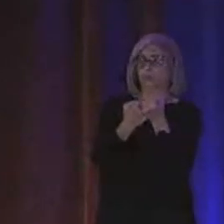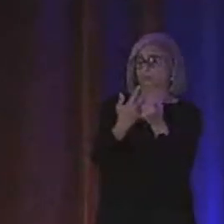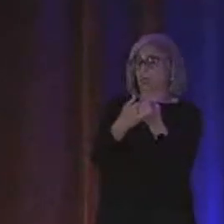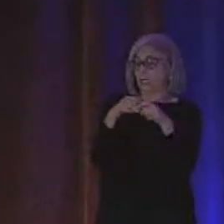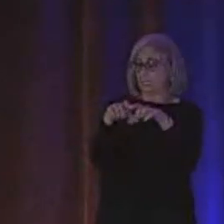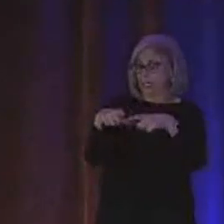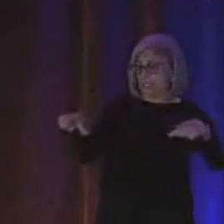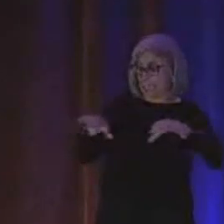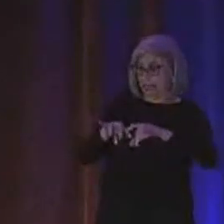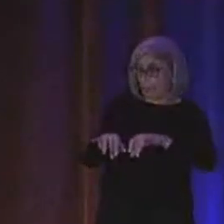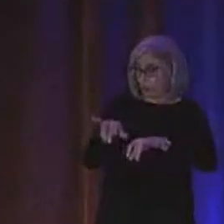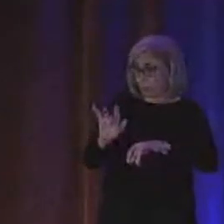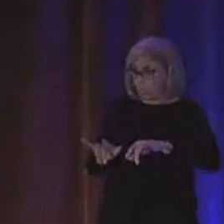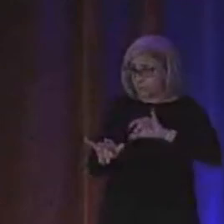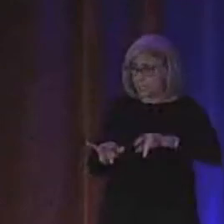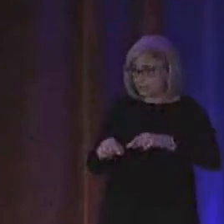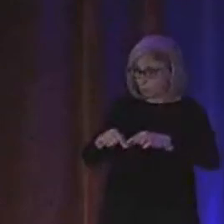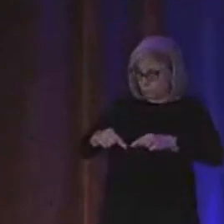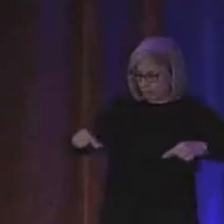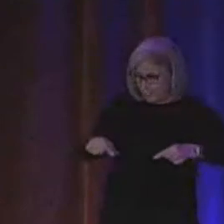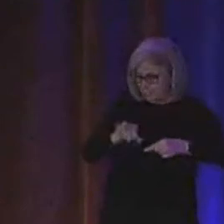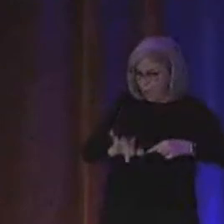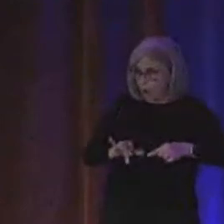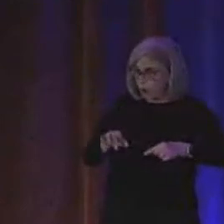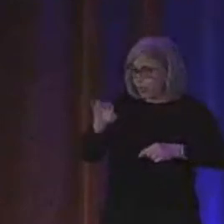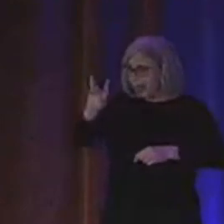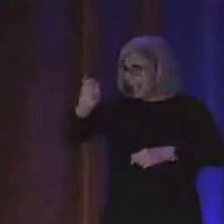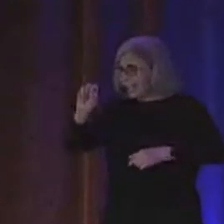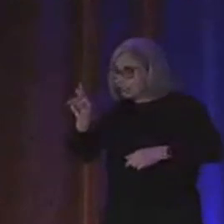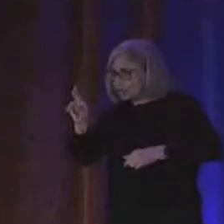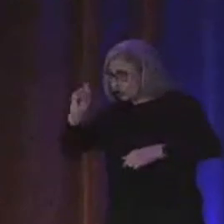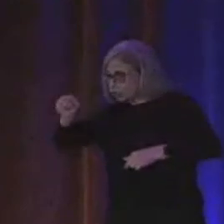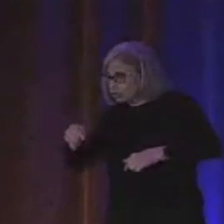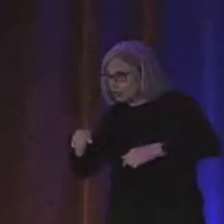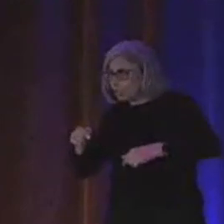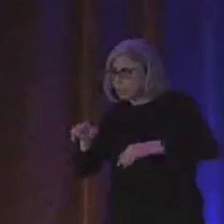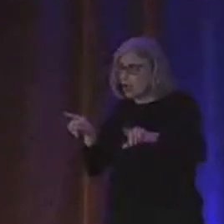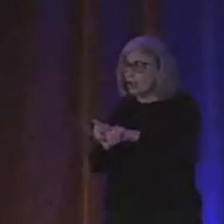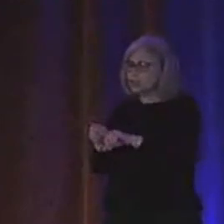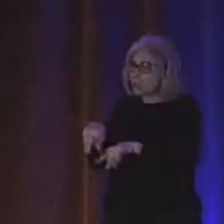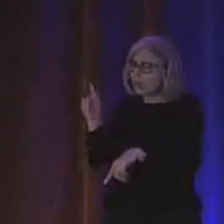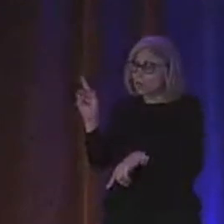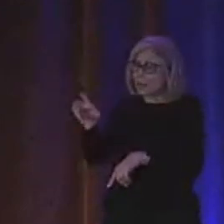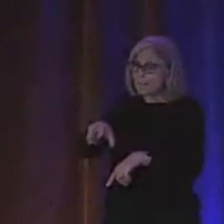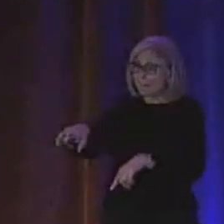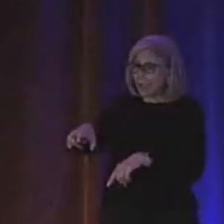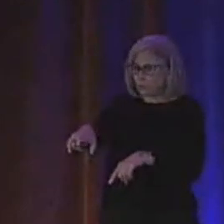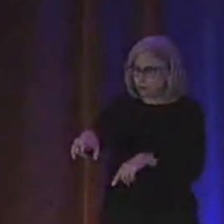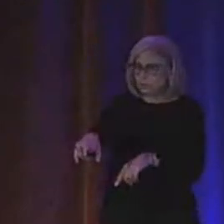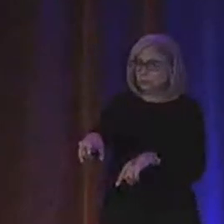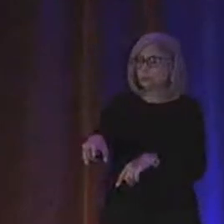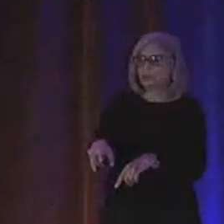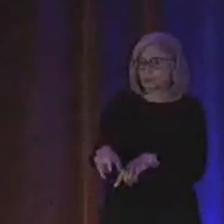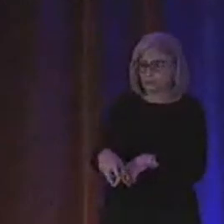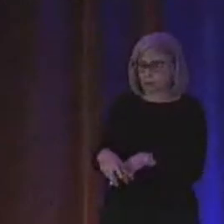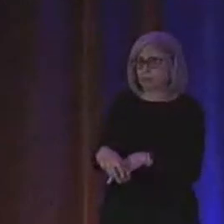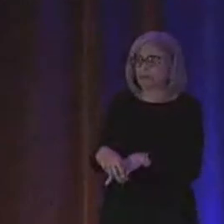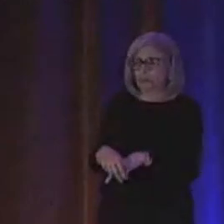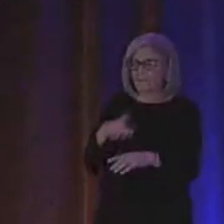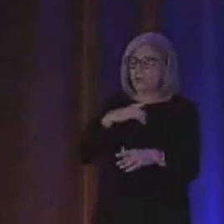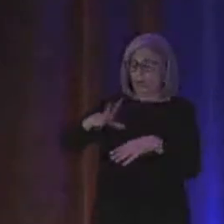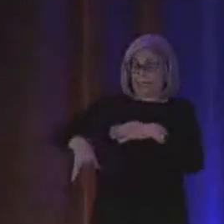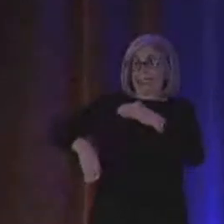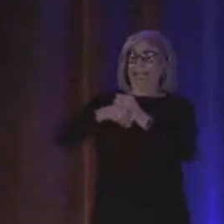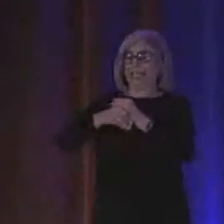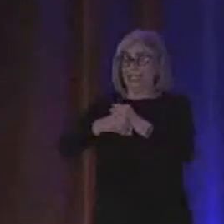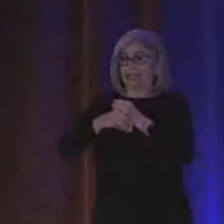keyboard presses for spacebar enter key and mouse clicks. The escape key support is for an extended